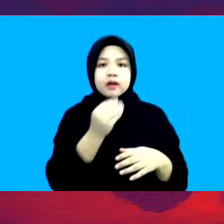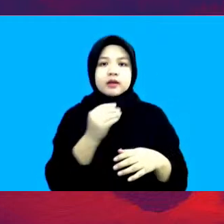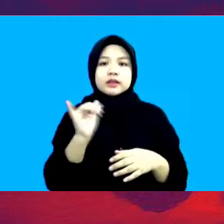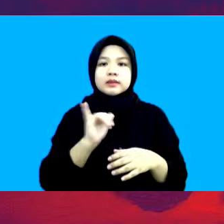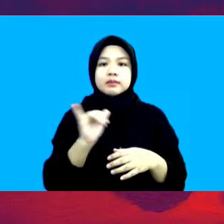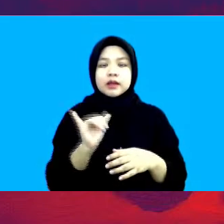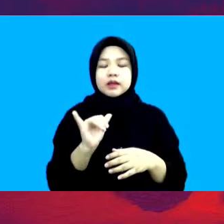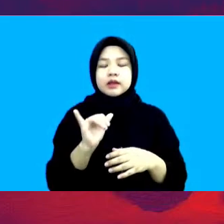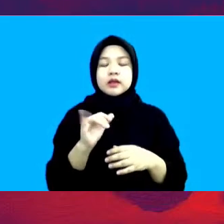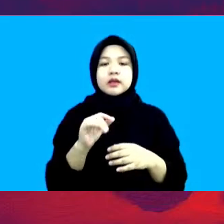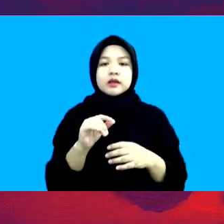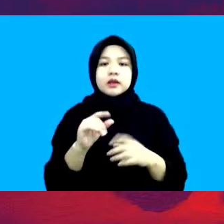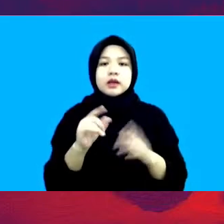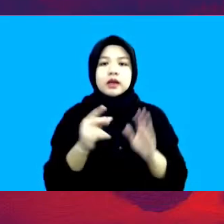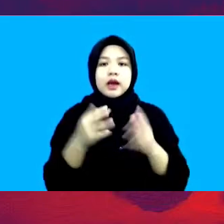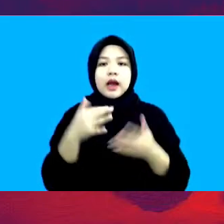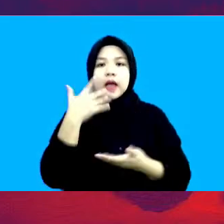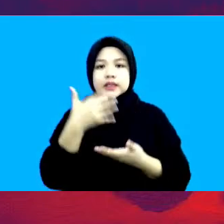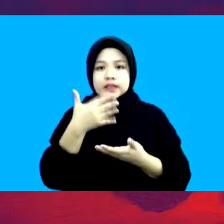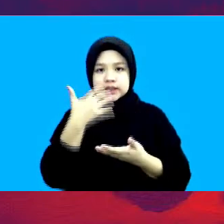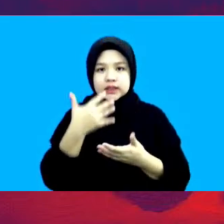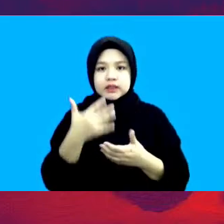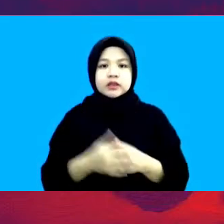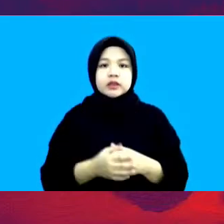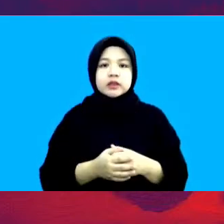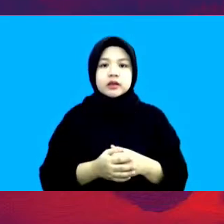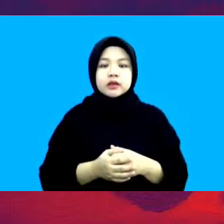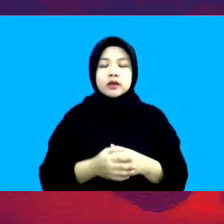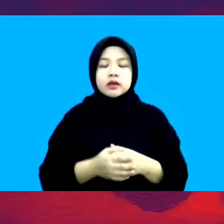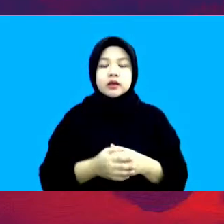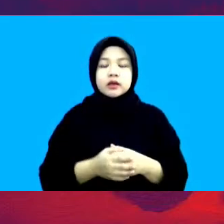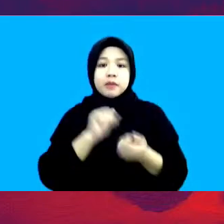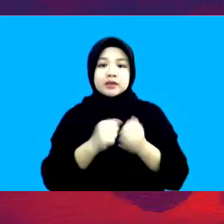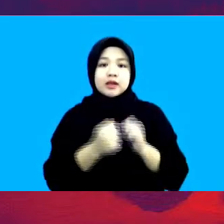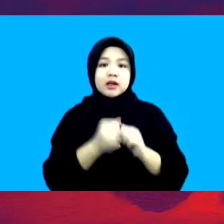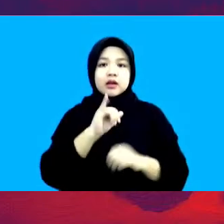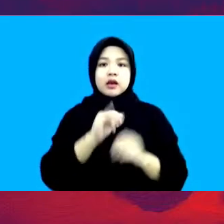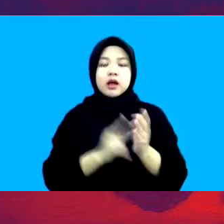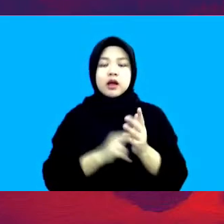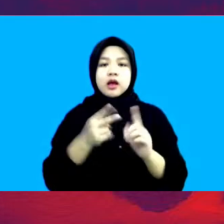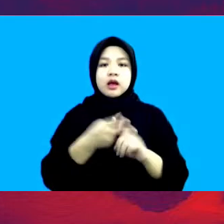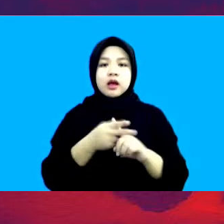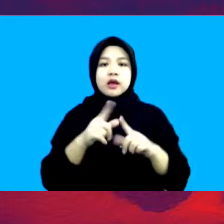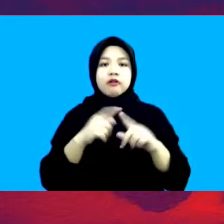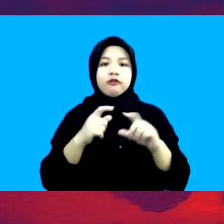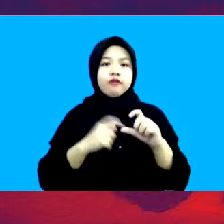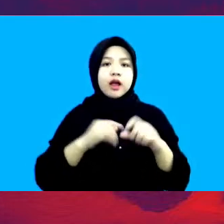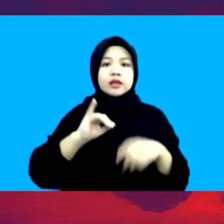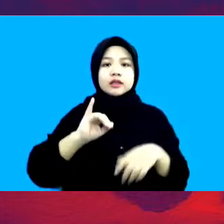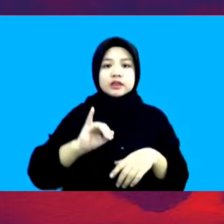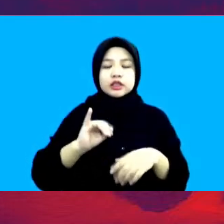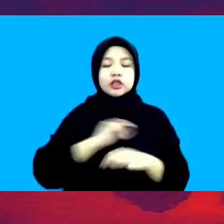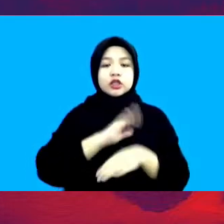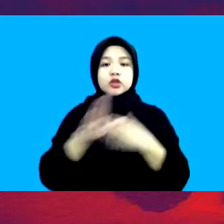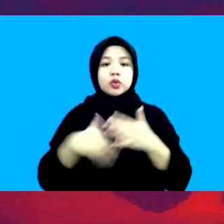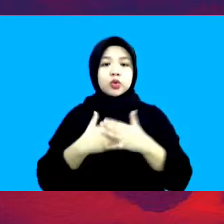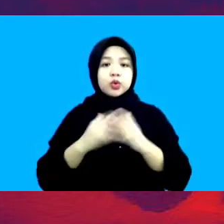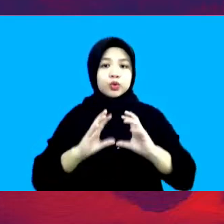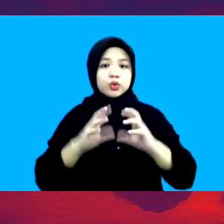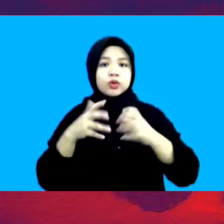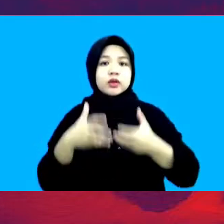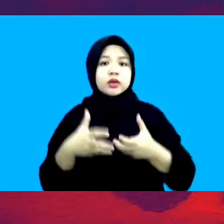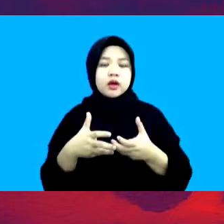again indicators of inflation, affordability of goods and services all over the world, and mainly you can